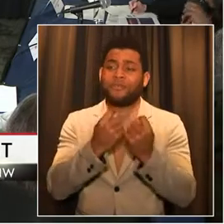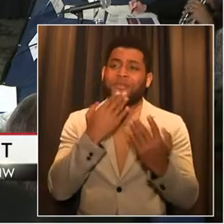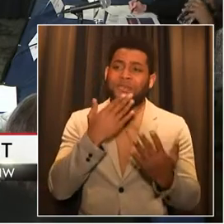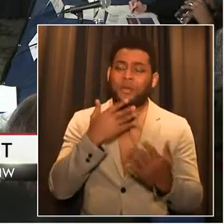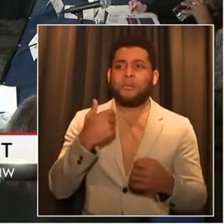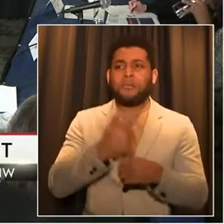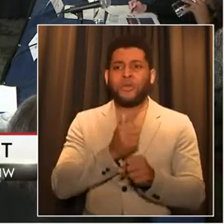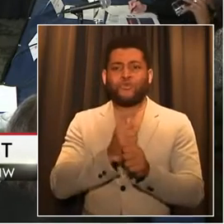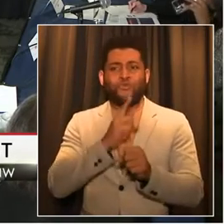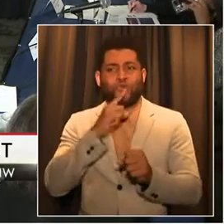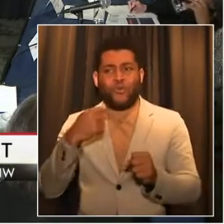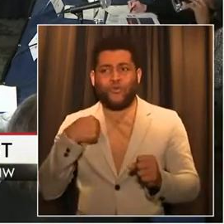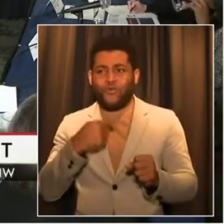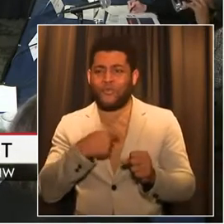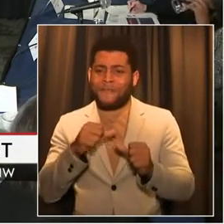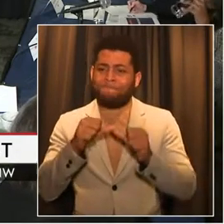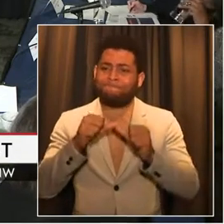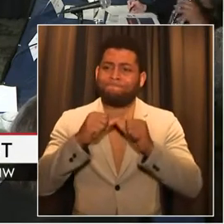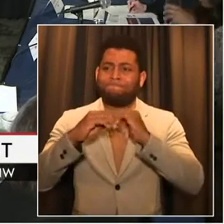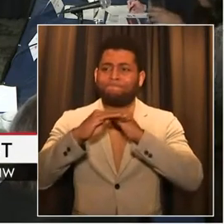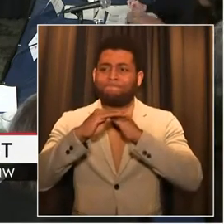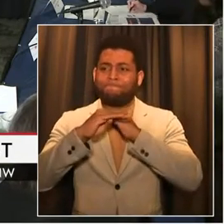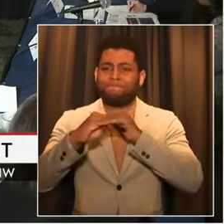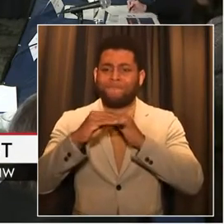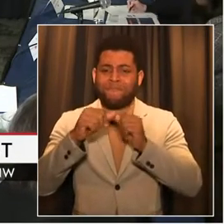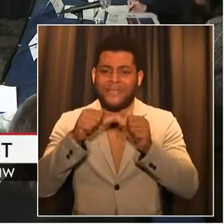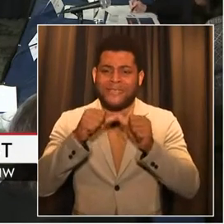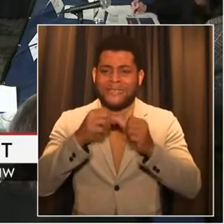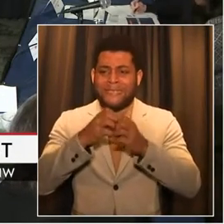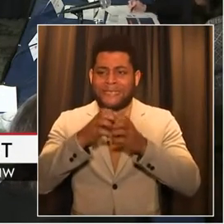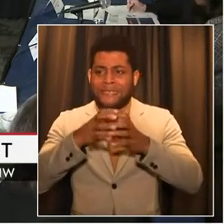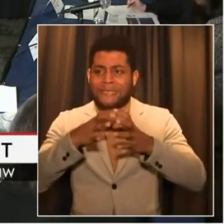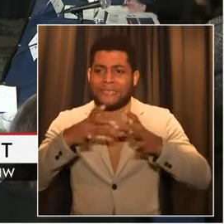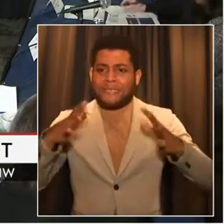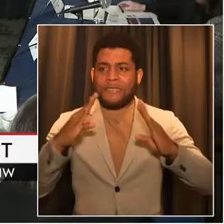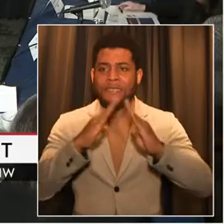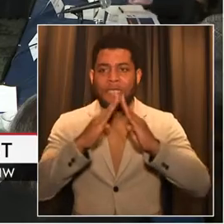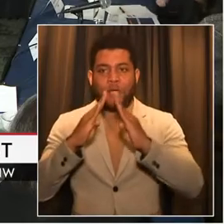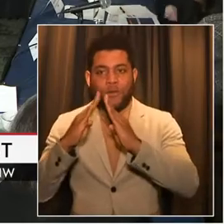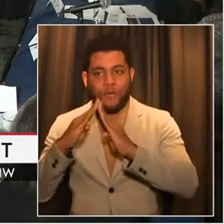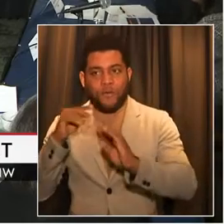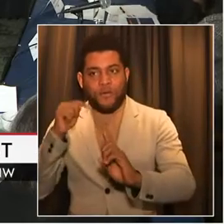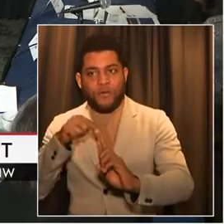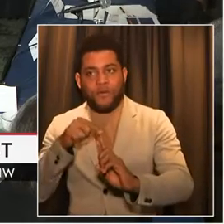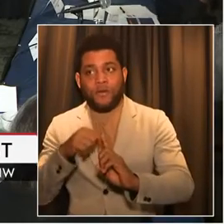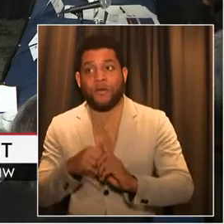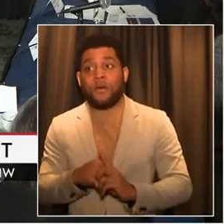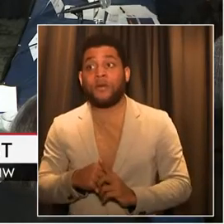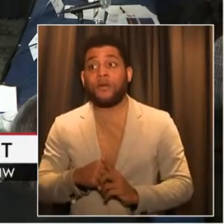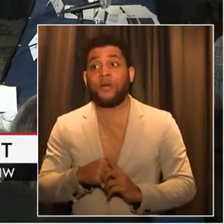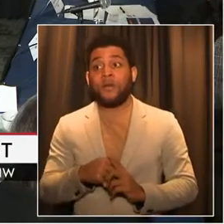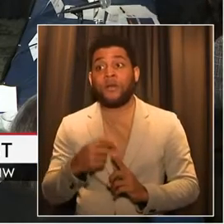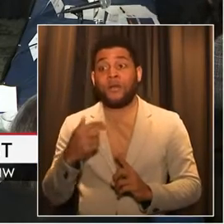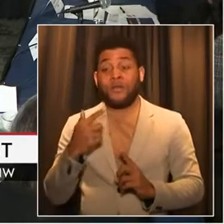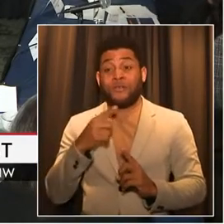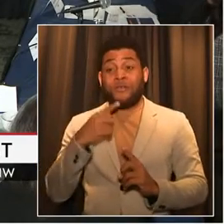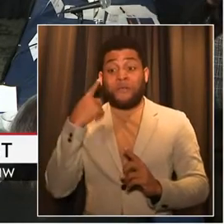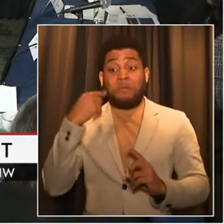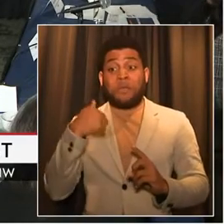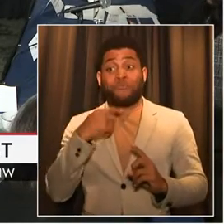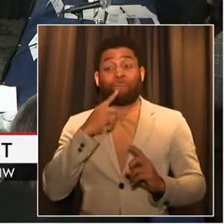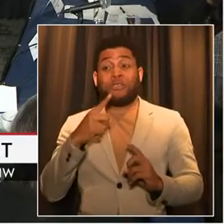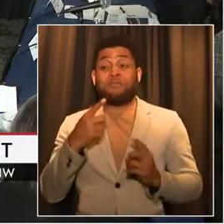grow our downtown. I guess for me, some of the biggest concerns I have about downtown is